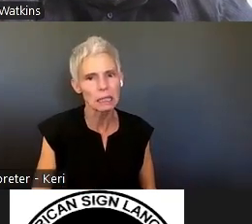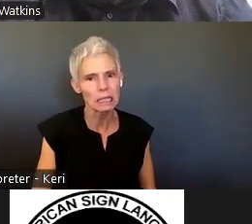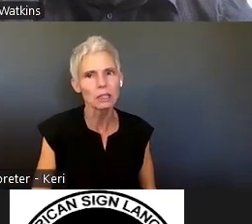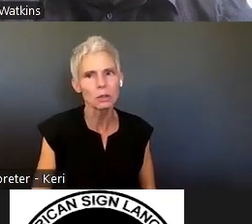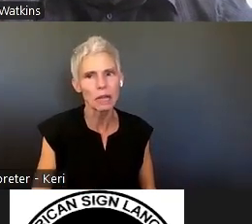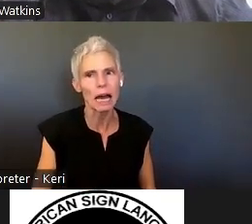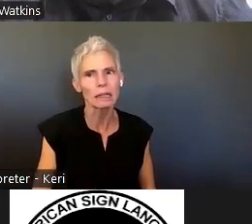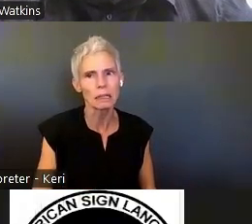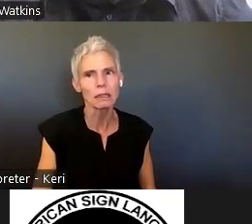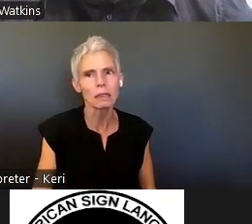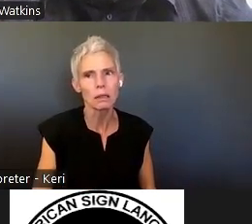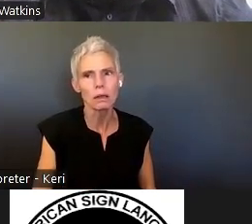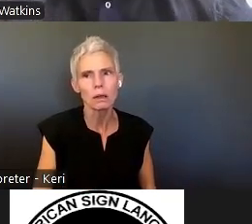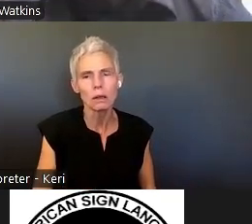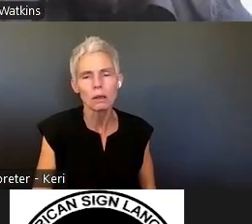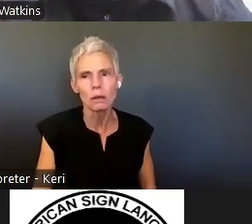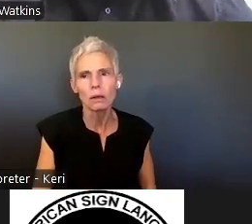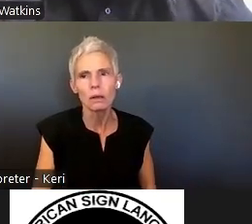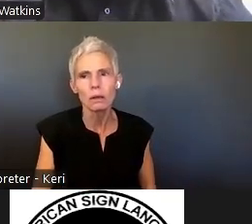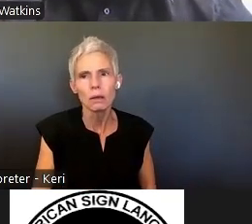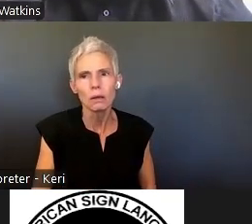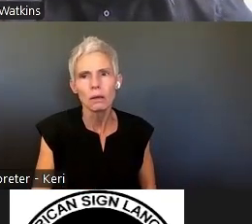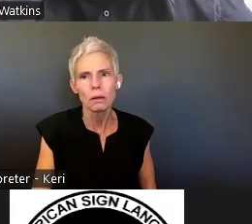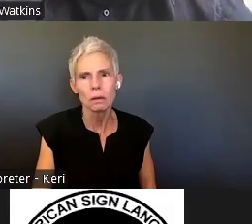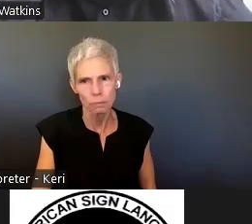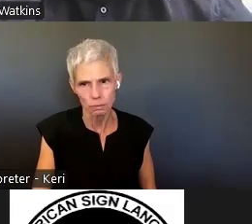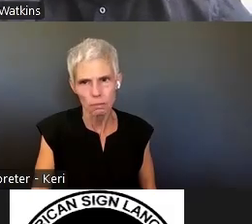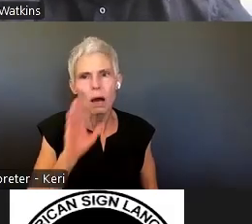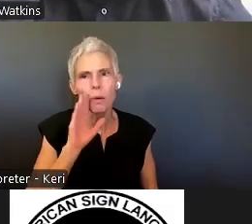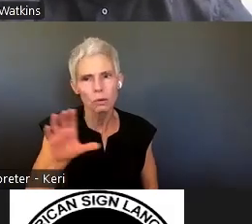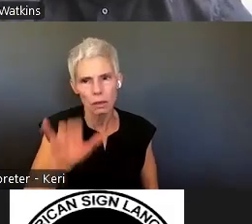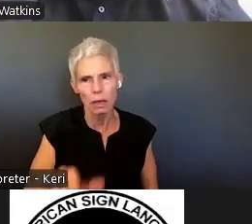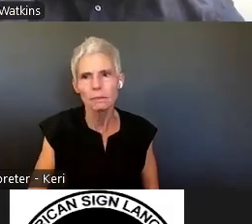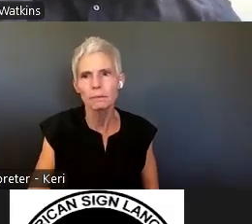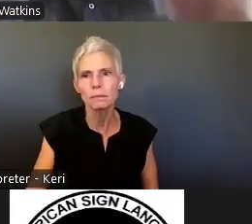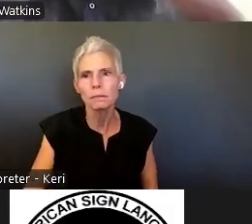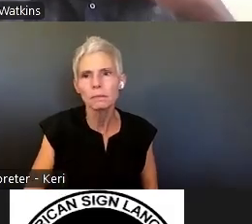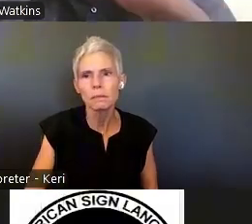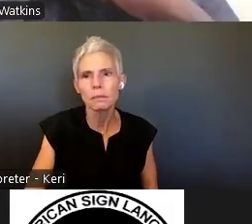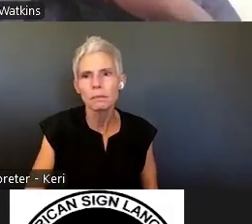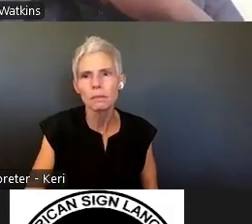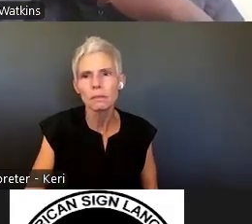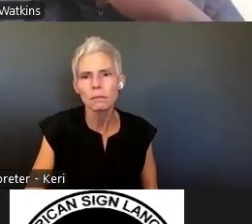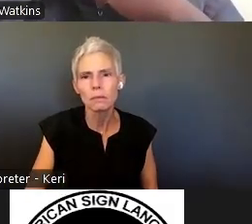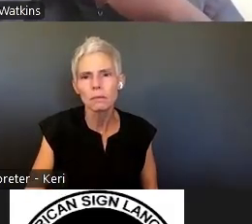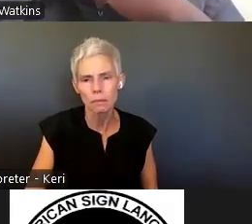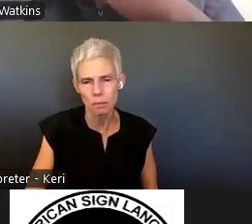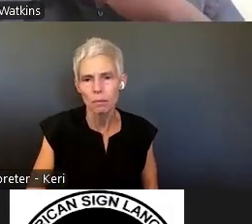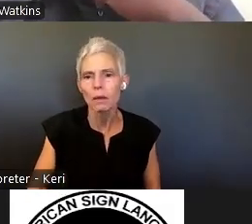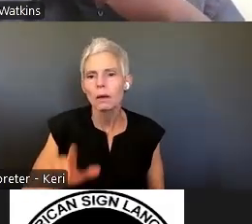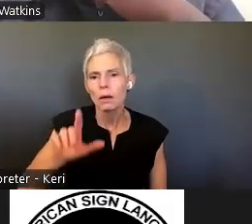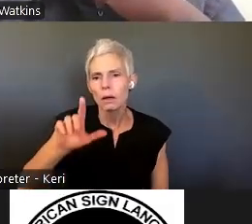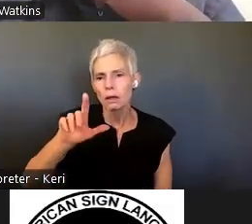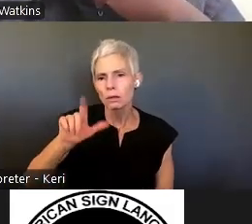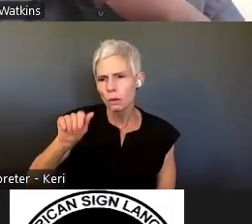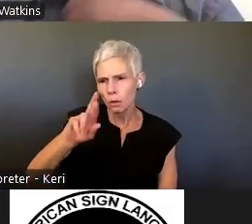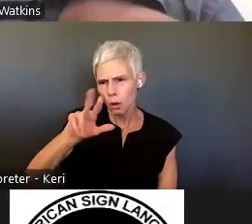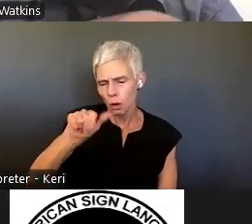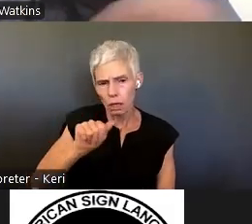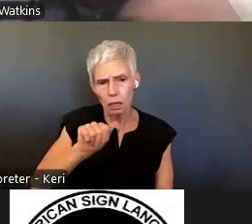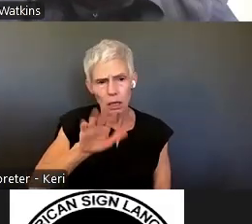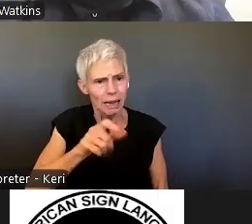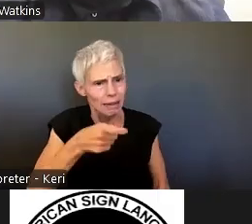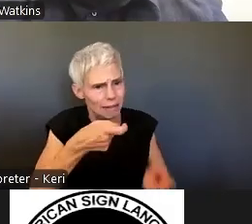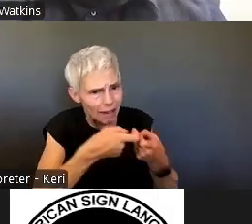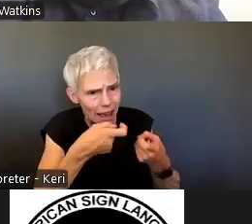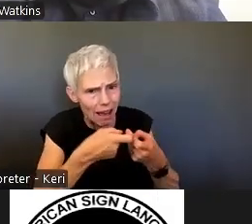Yes, please do that. You got it. I'm sorry, Laura, what was that? Do the utility companies help